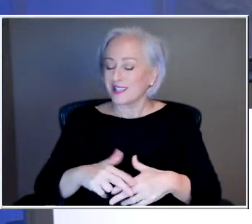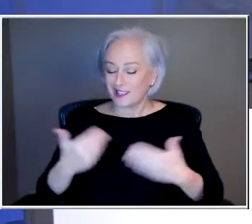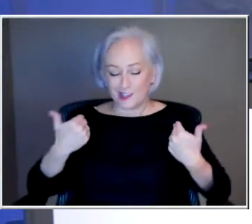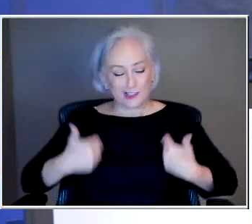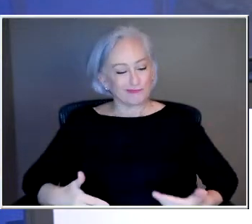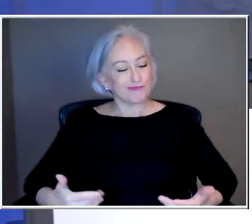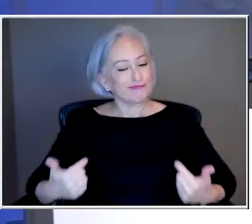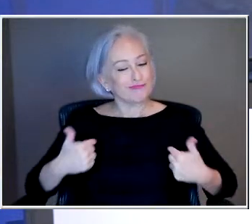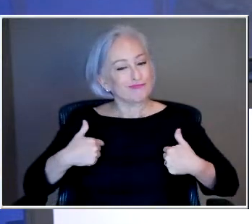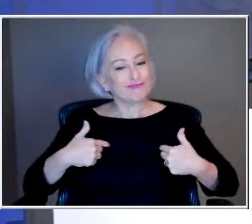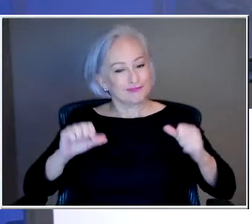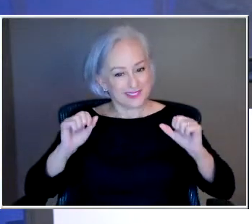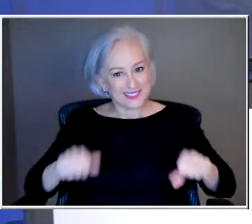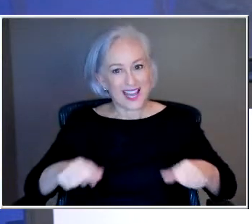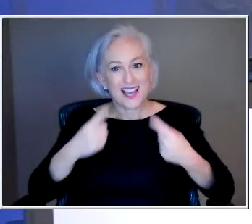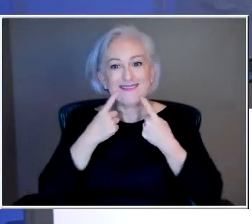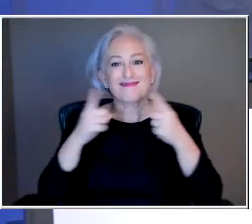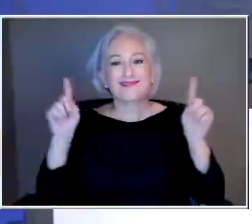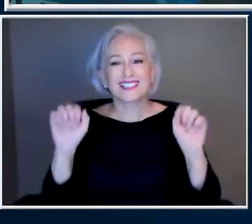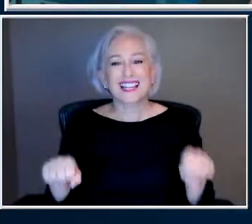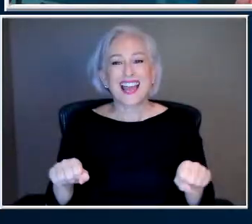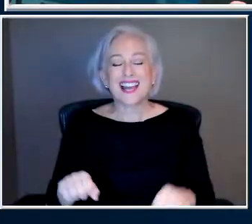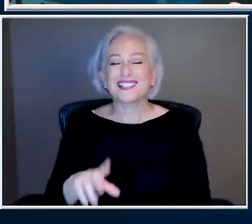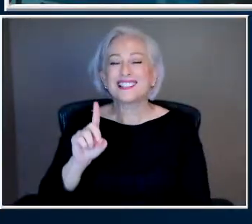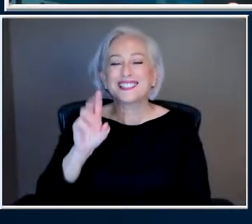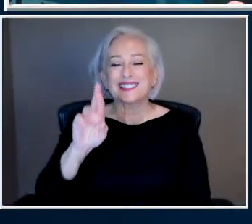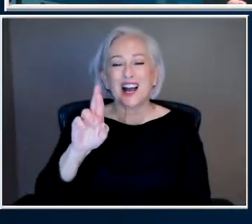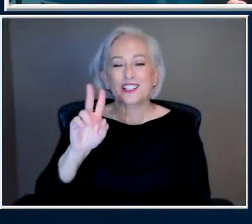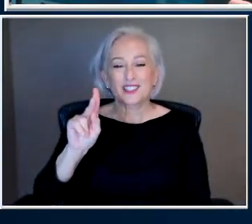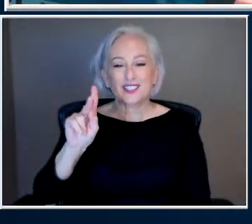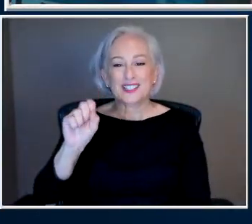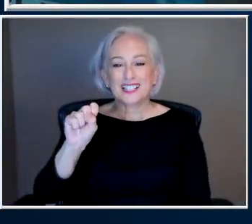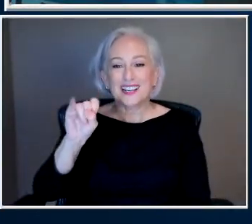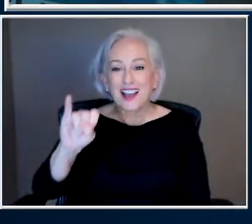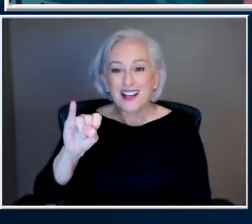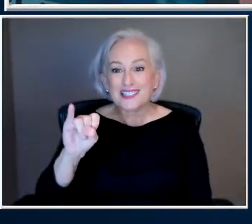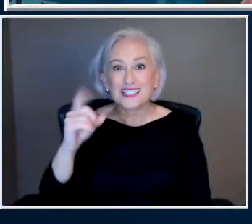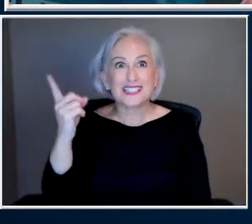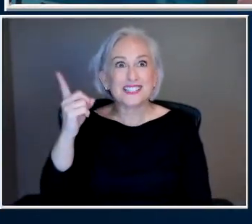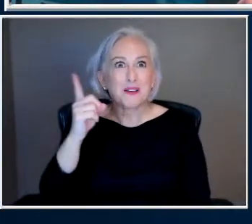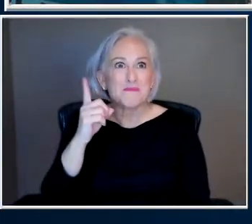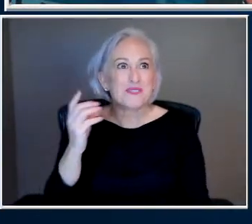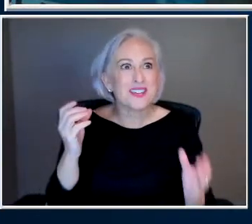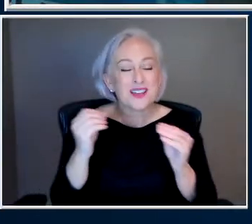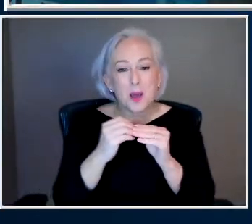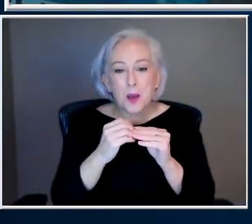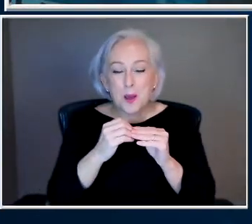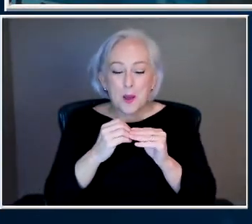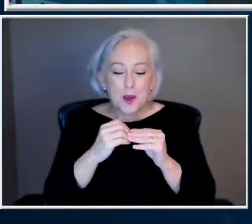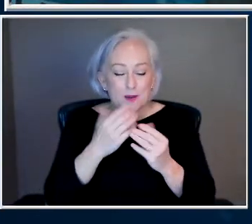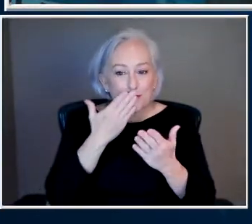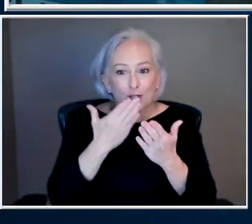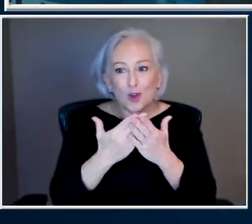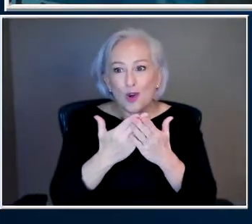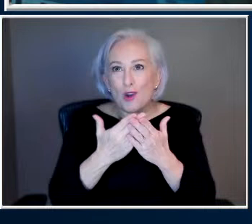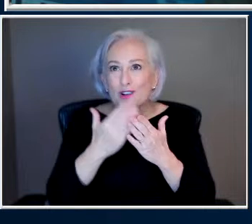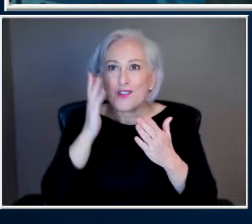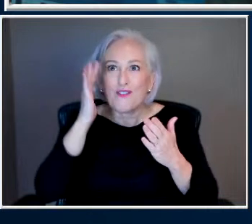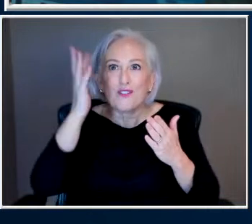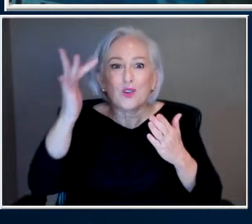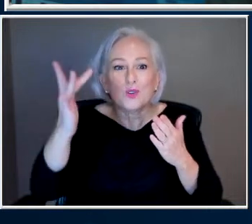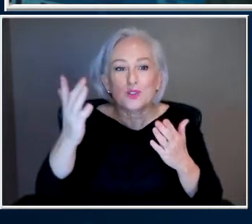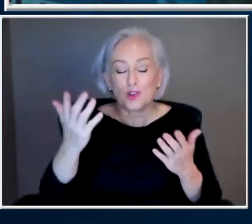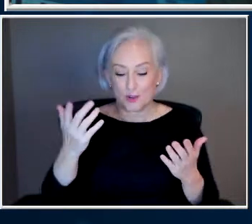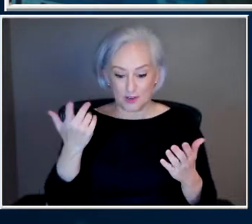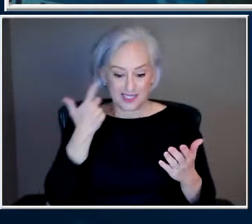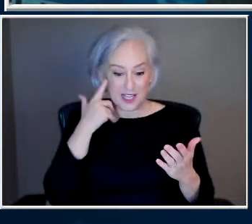yeah. Dr. Kasi, there is something very promising on the horizon. This is so cool to hear about this. Clinical trials are underway right